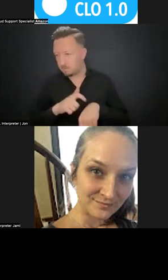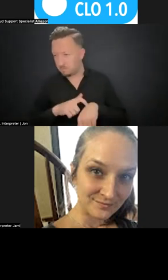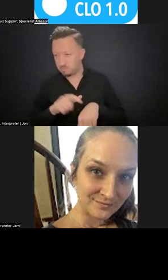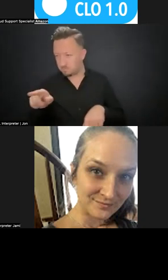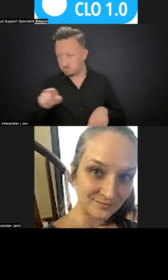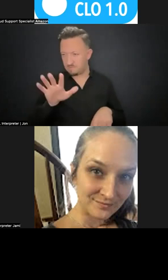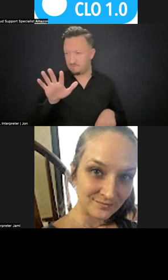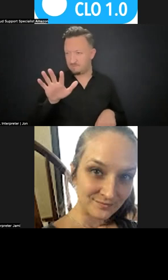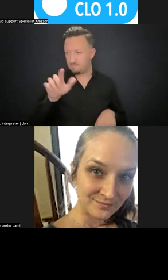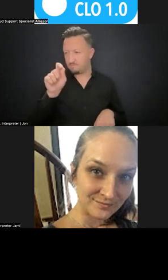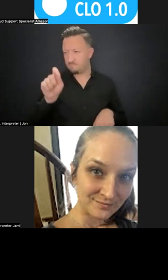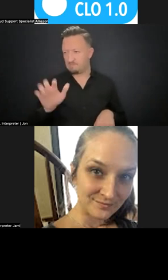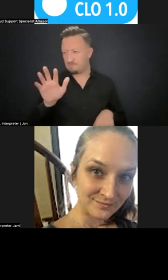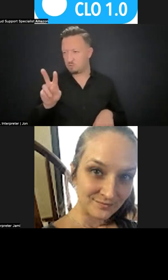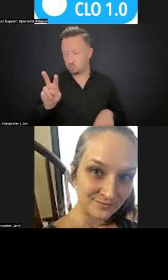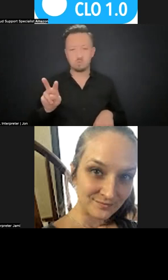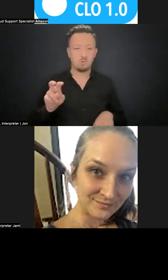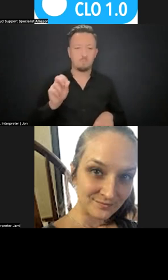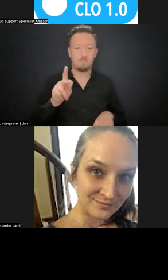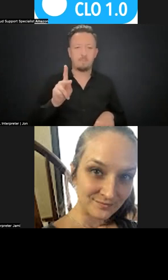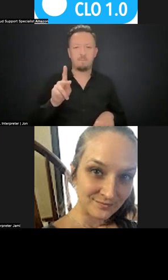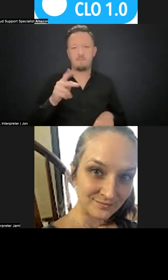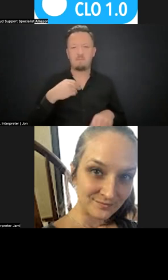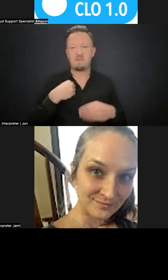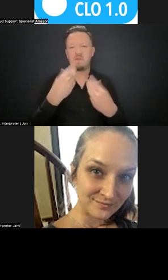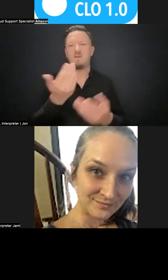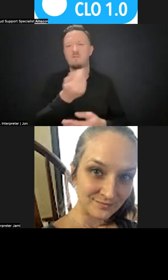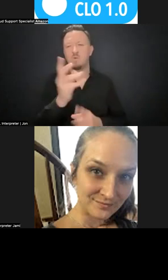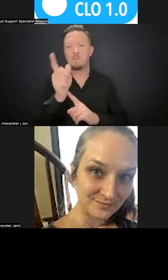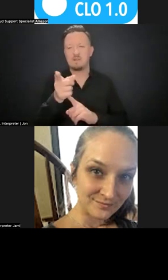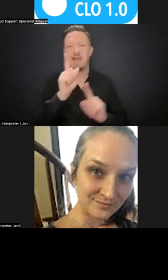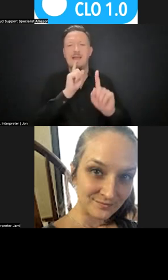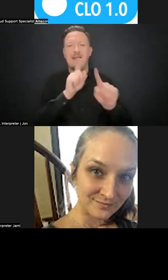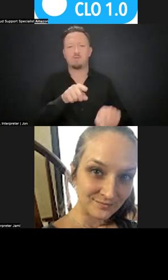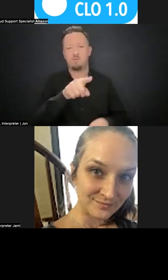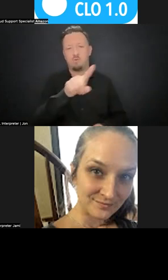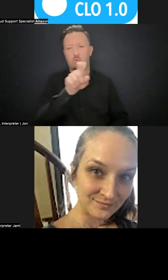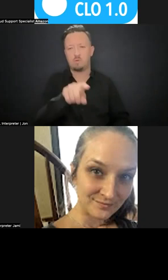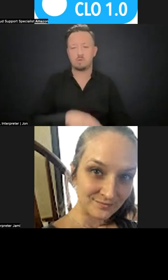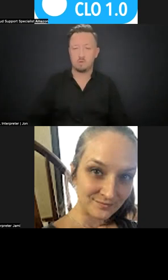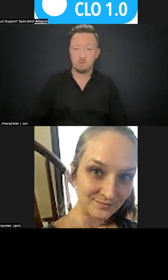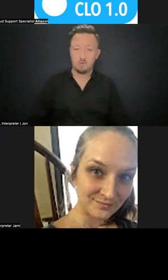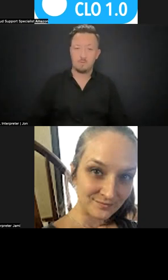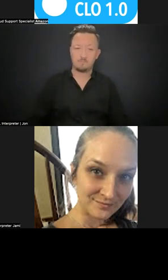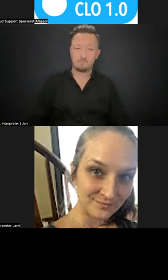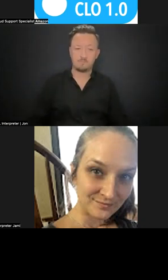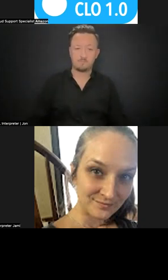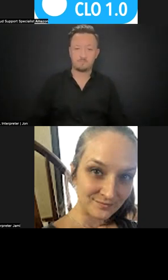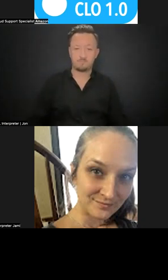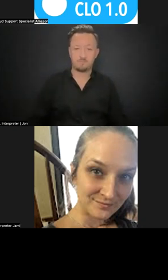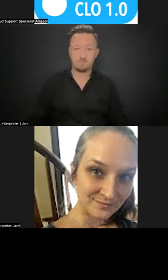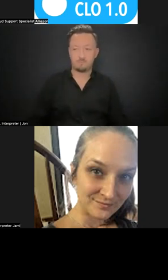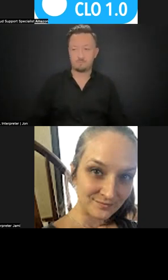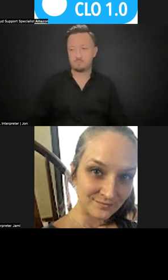here. So we'll give you guys a few minutes to, we'll do